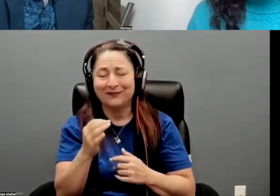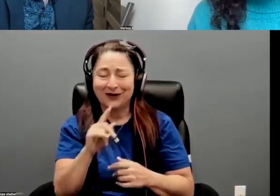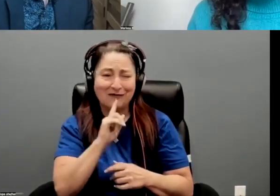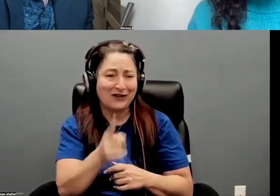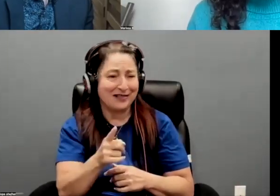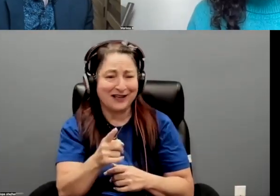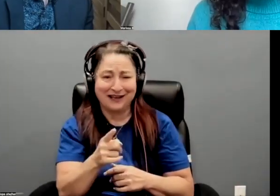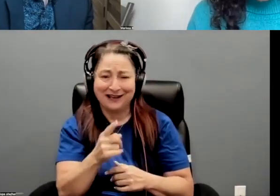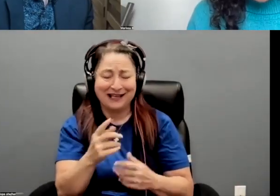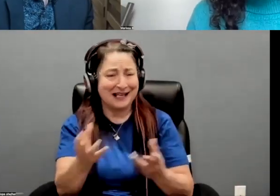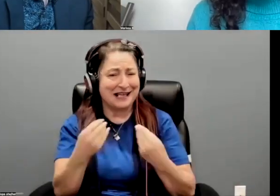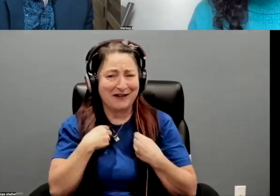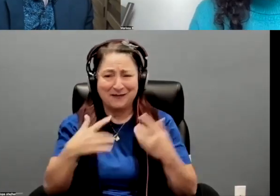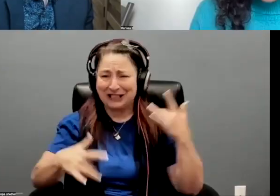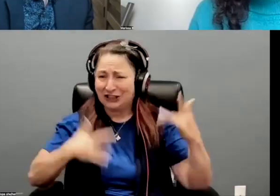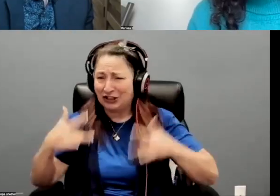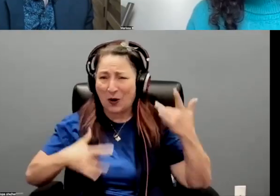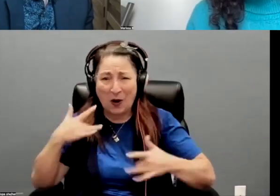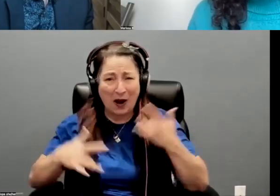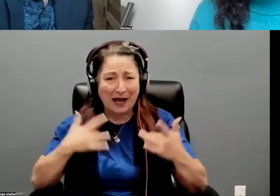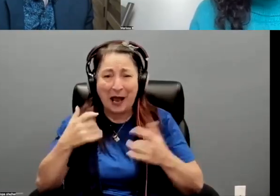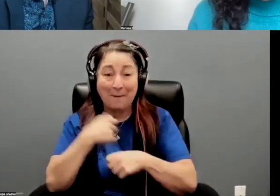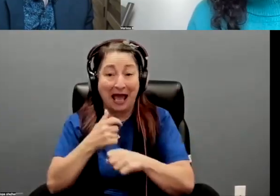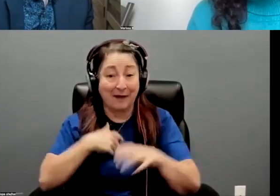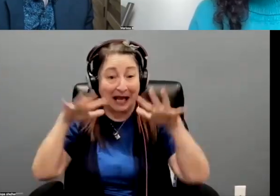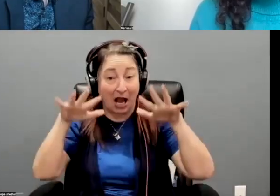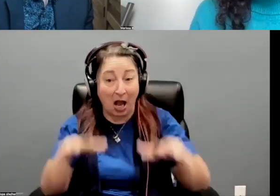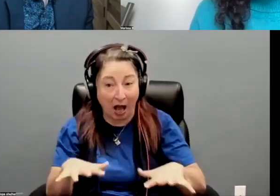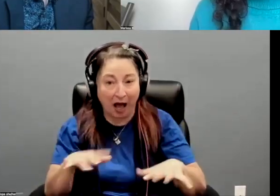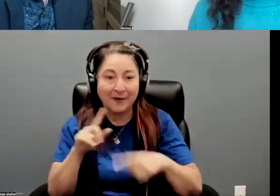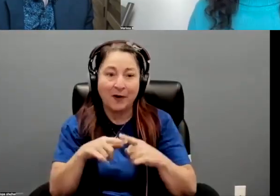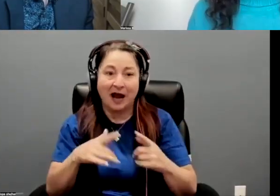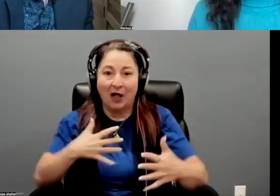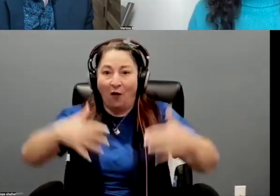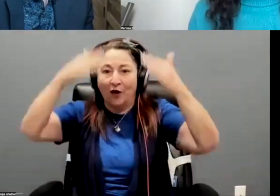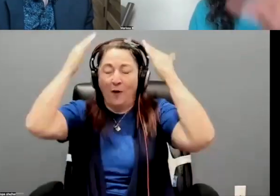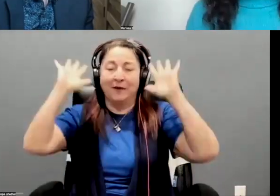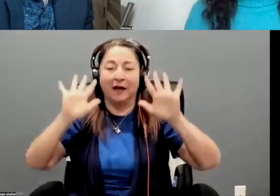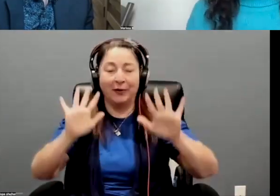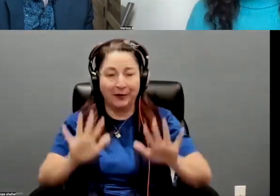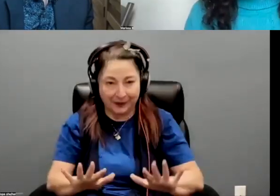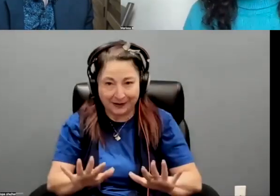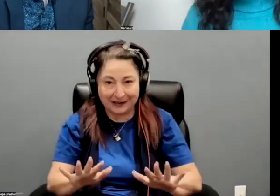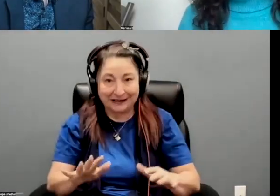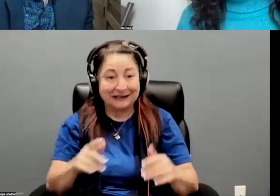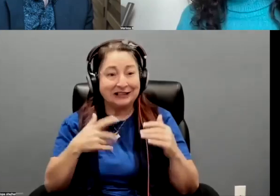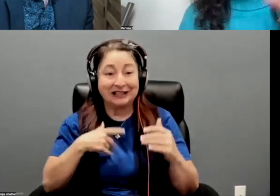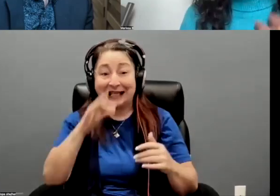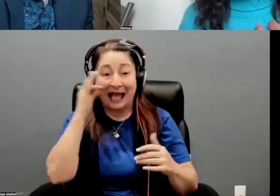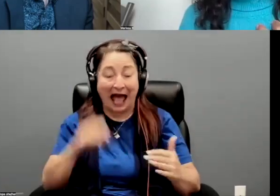truly bring me so much joy and calm me down when I am overwhelmed or I just need to like pet the